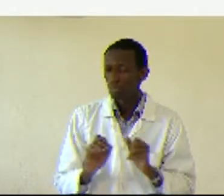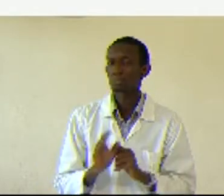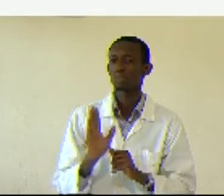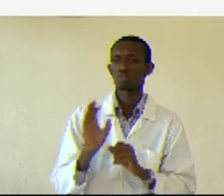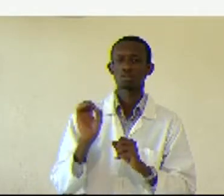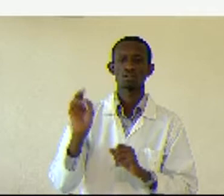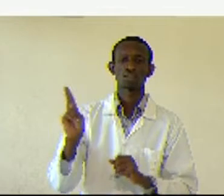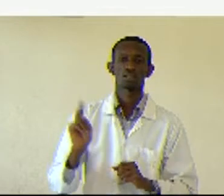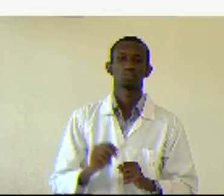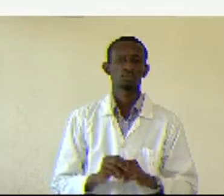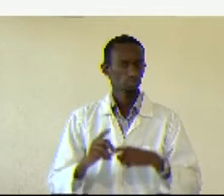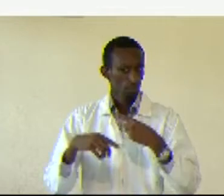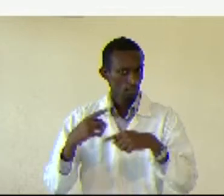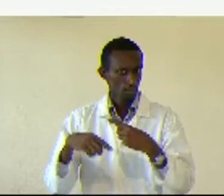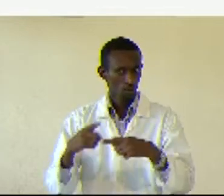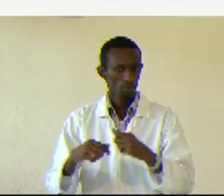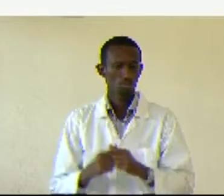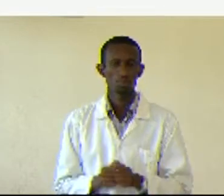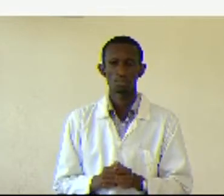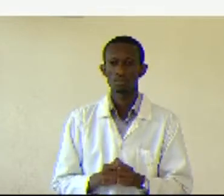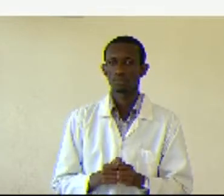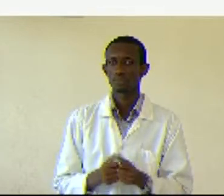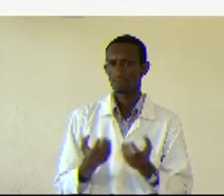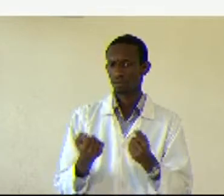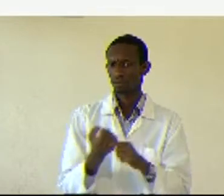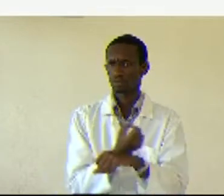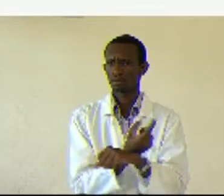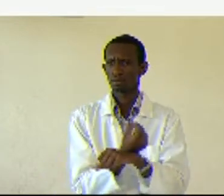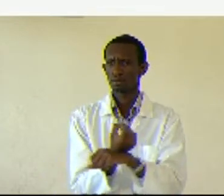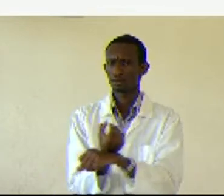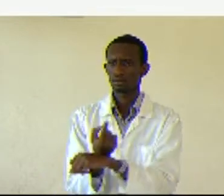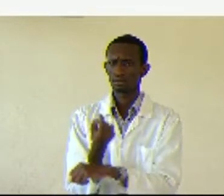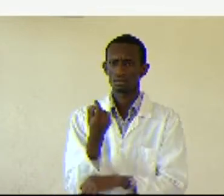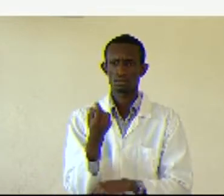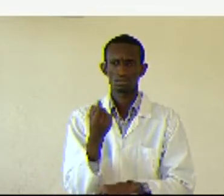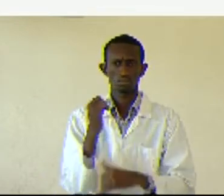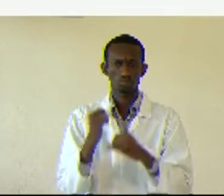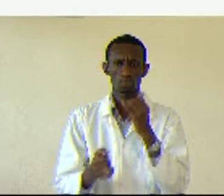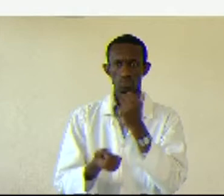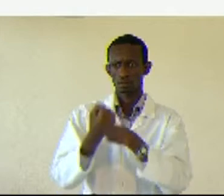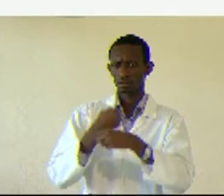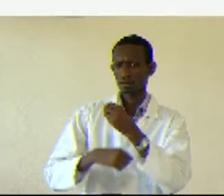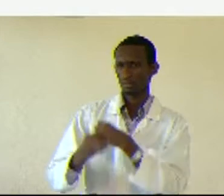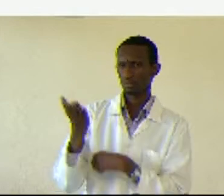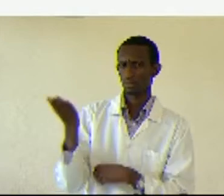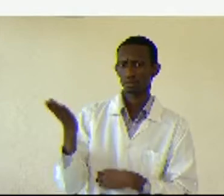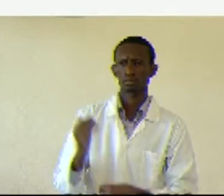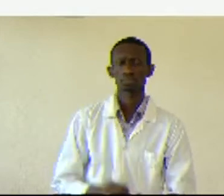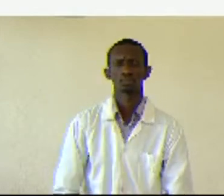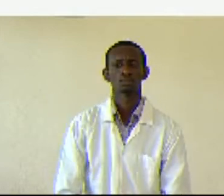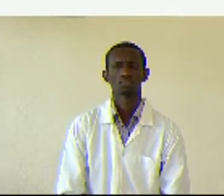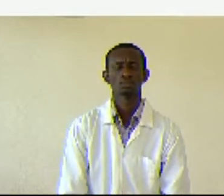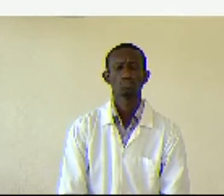Okay. Continue. You have a few seconds to end that activity.